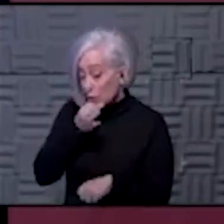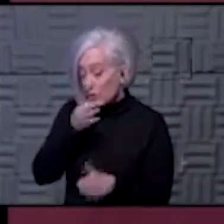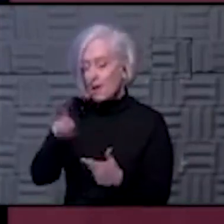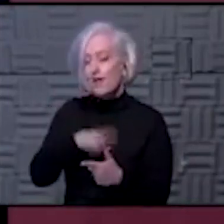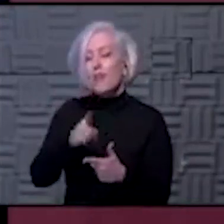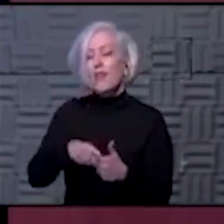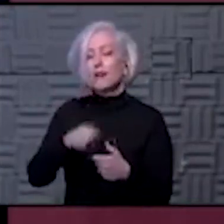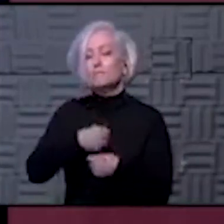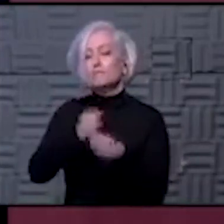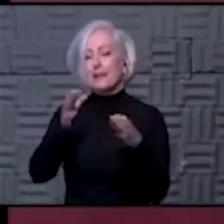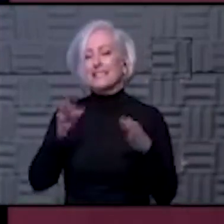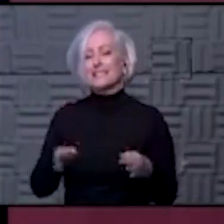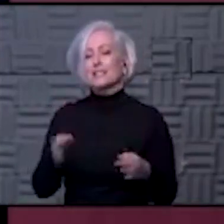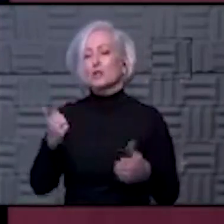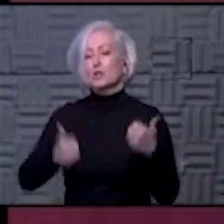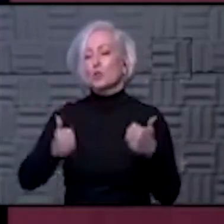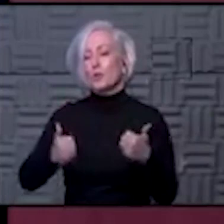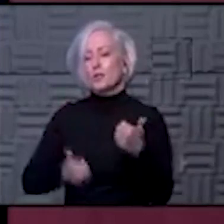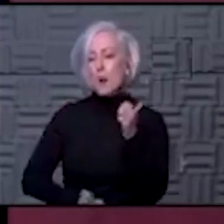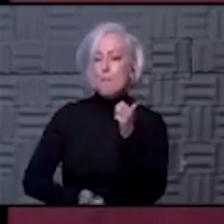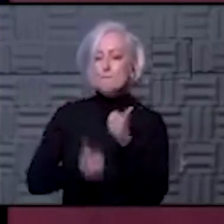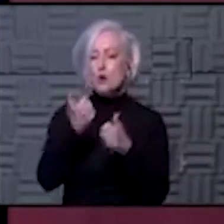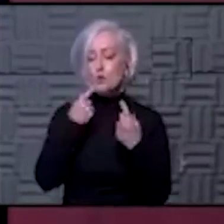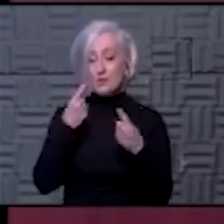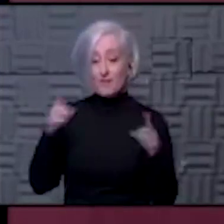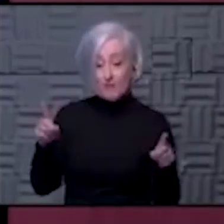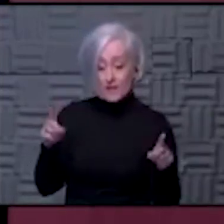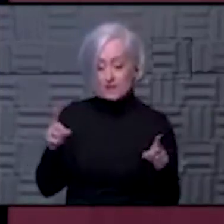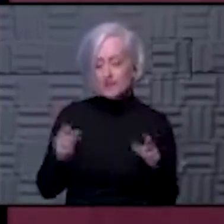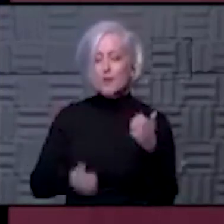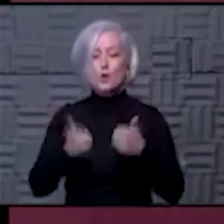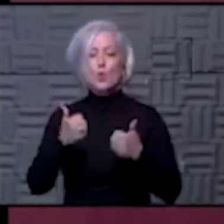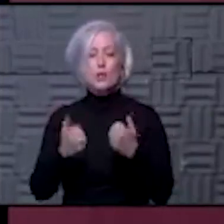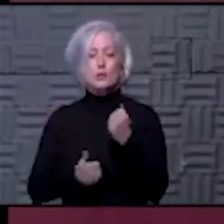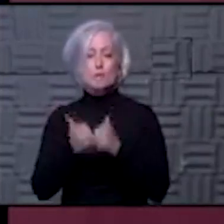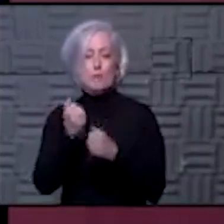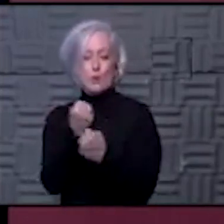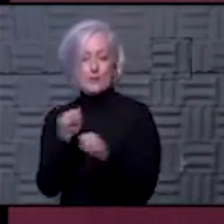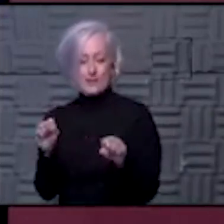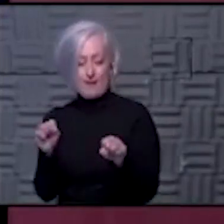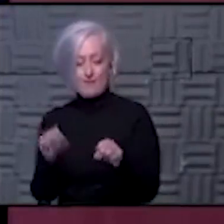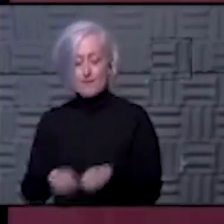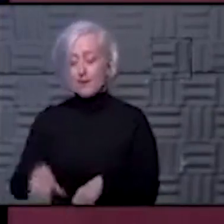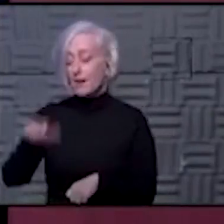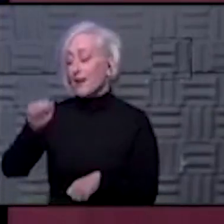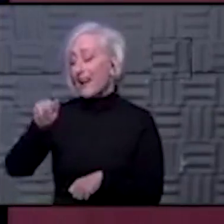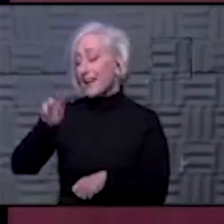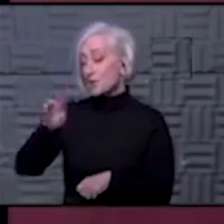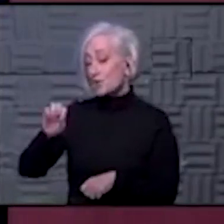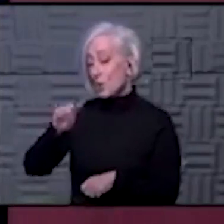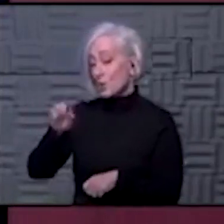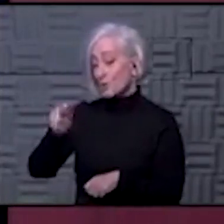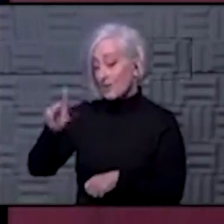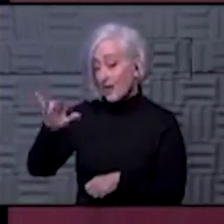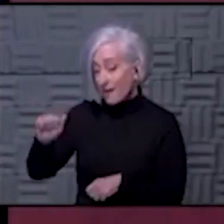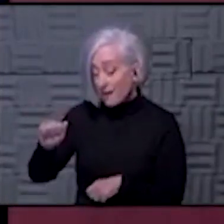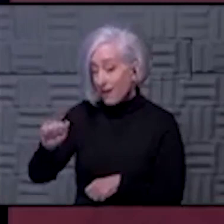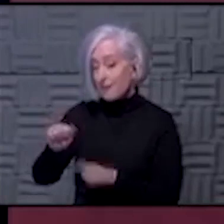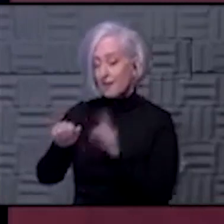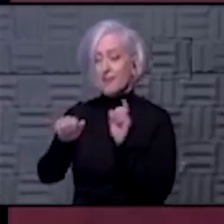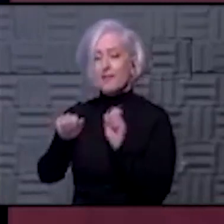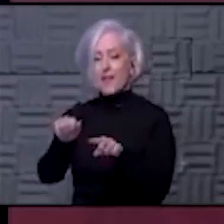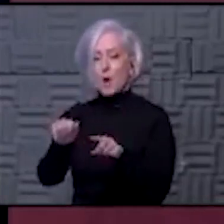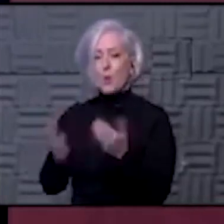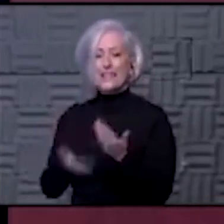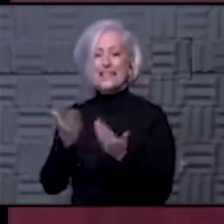one we think is going to be the most effective and the safest. Now, the other advantage the AstraZeneca one does have is that apparently it's very easy